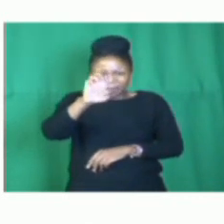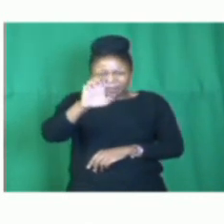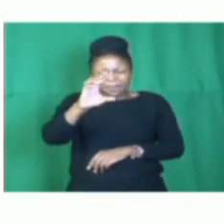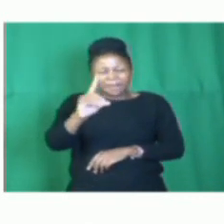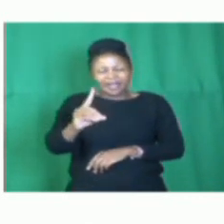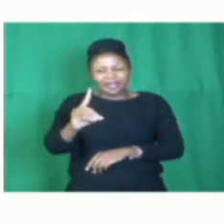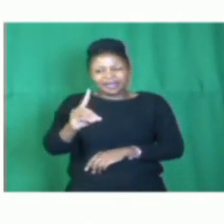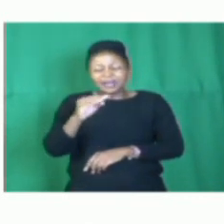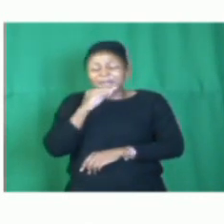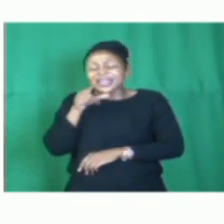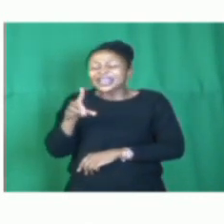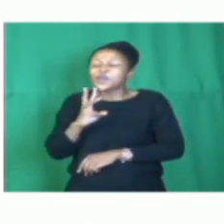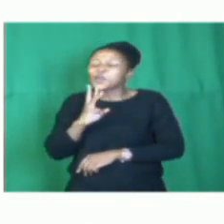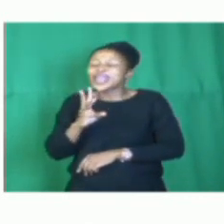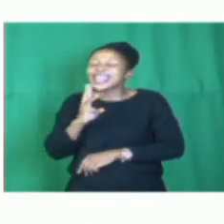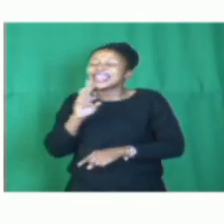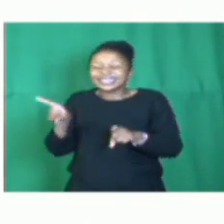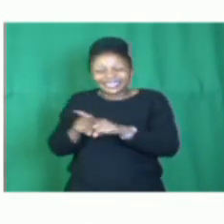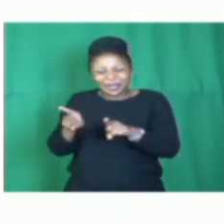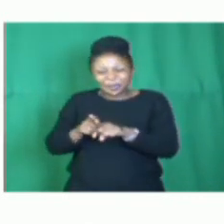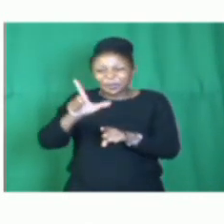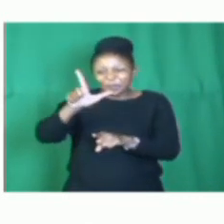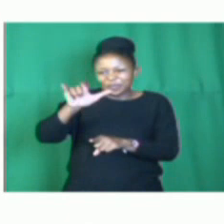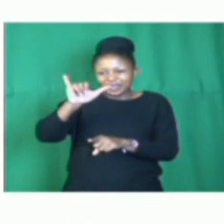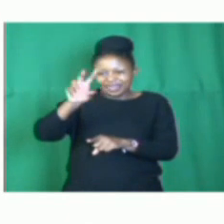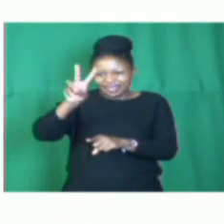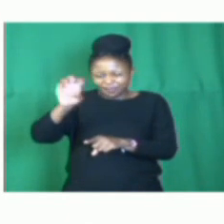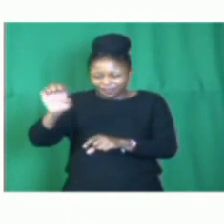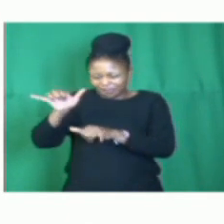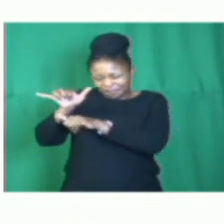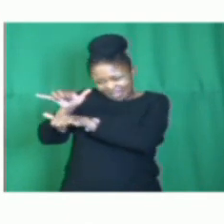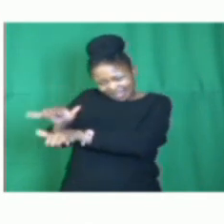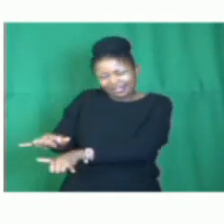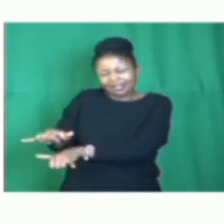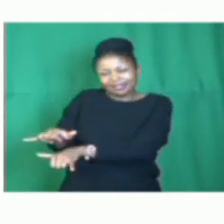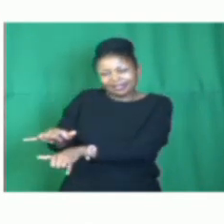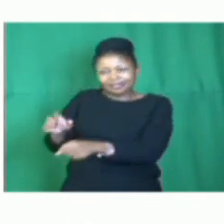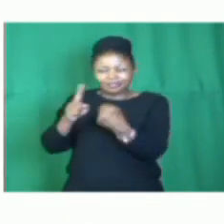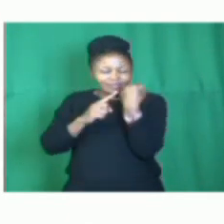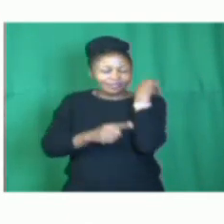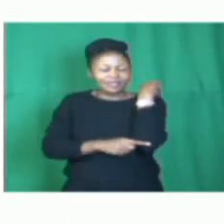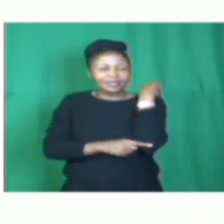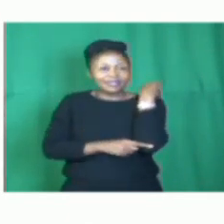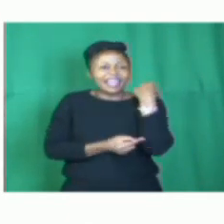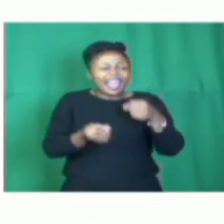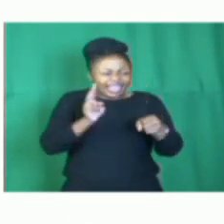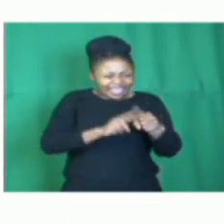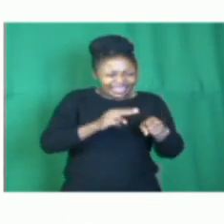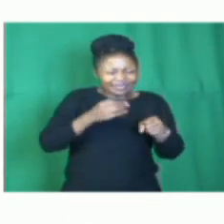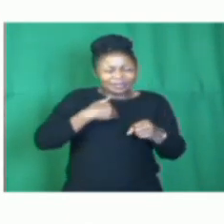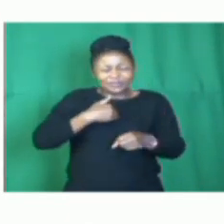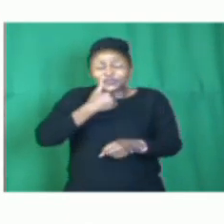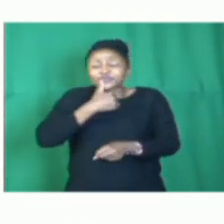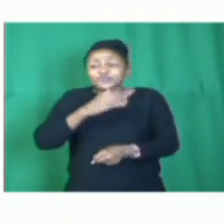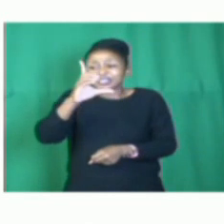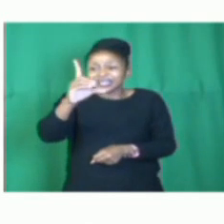beautiful way of putting it, my dear Lena. And I also described her as a dynamic overachiever.